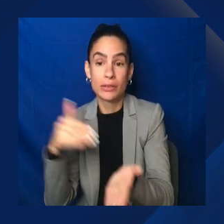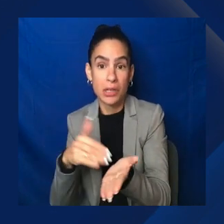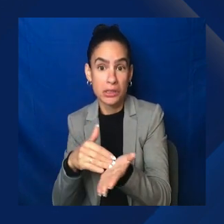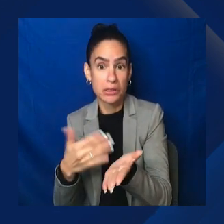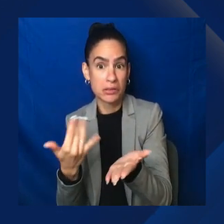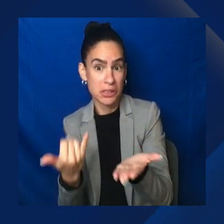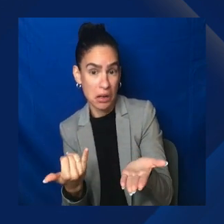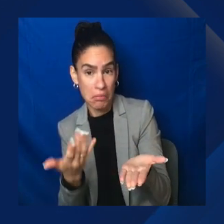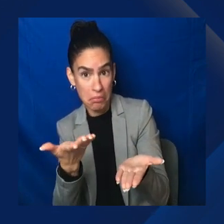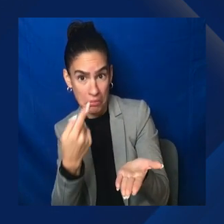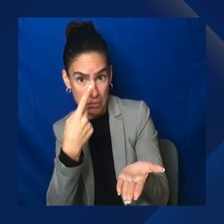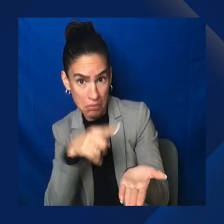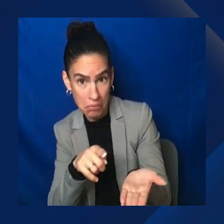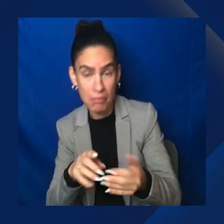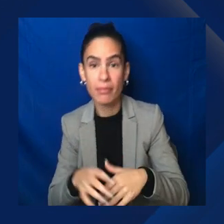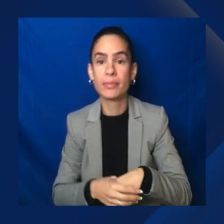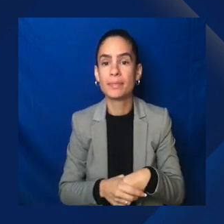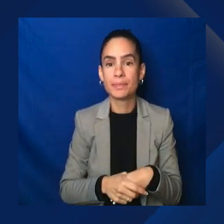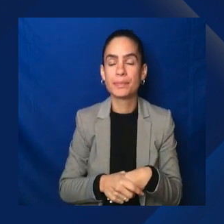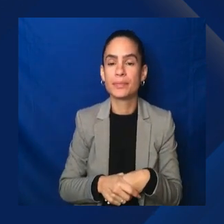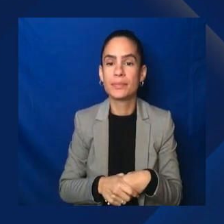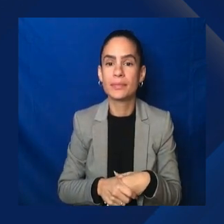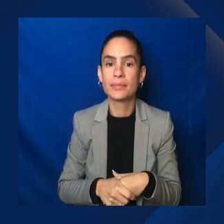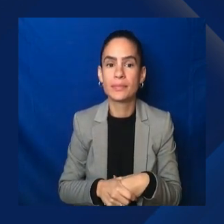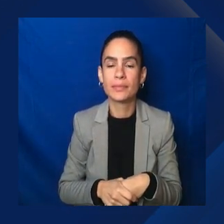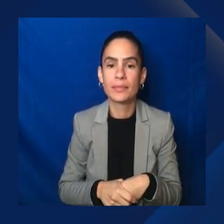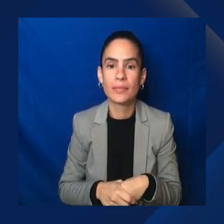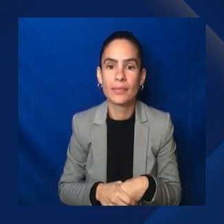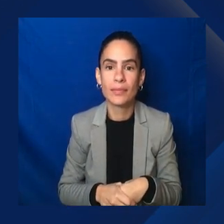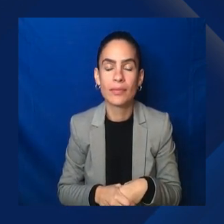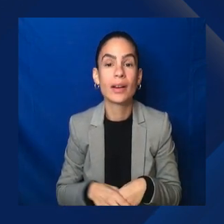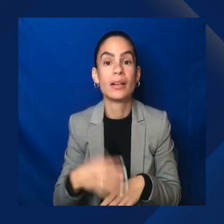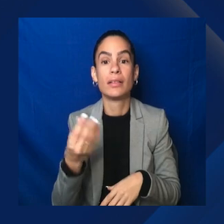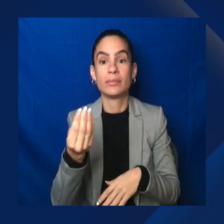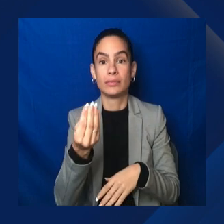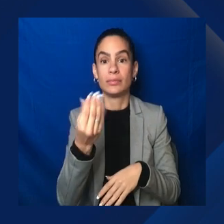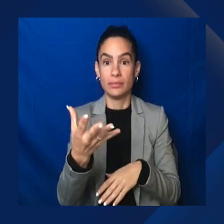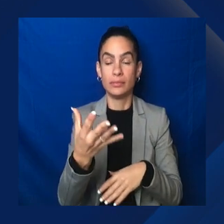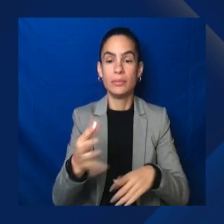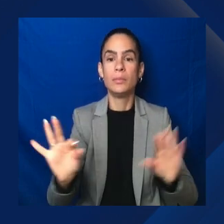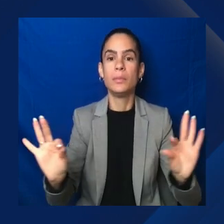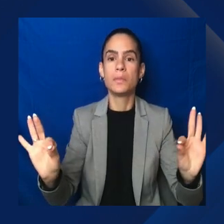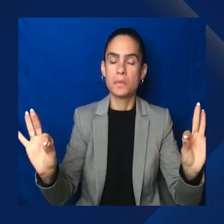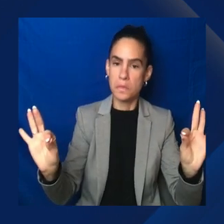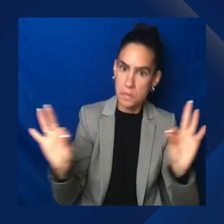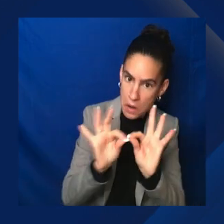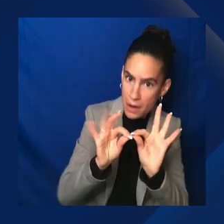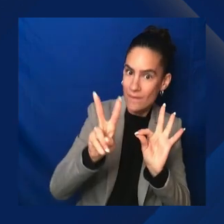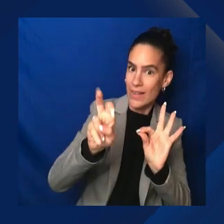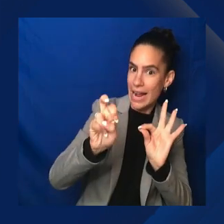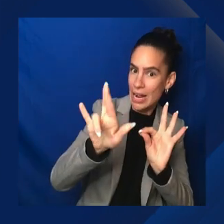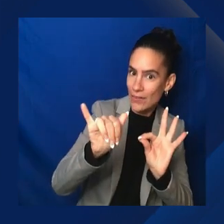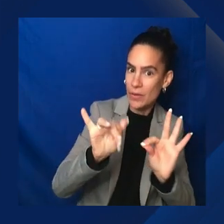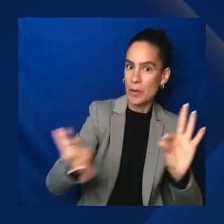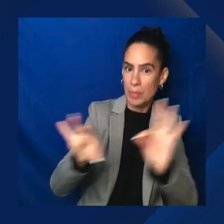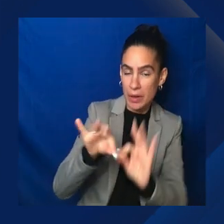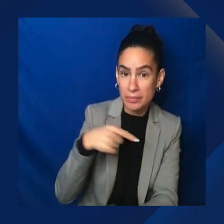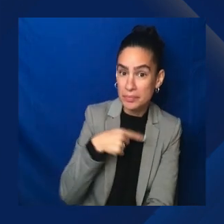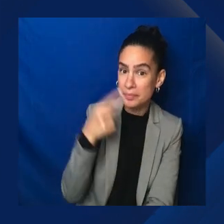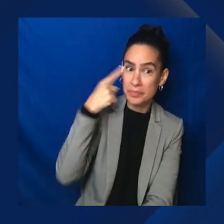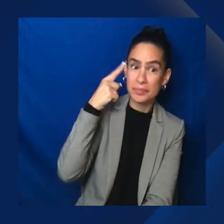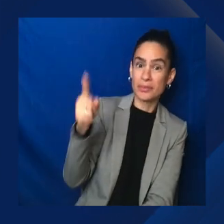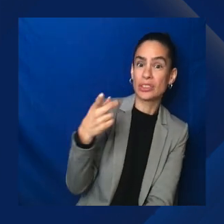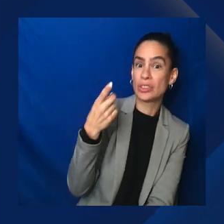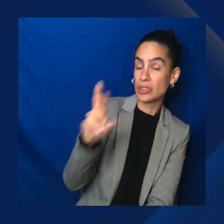It's incredibly important. Like I said, I think Dr. Whitehair is probably